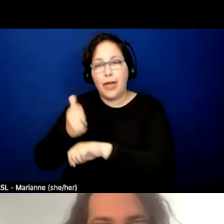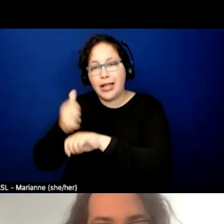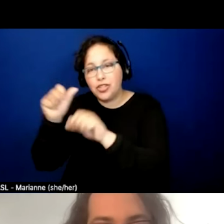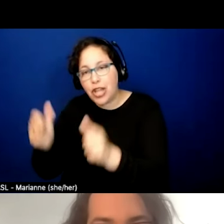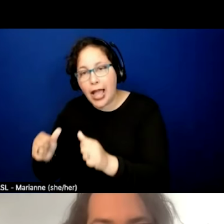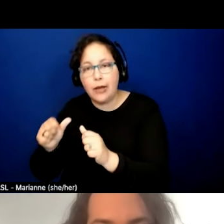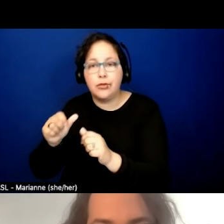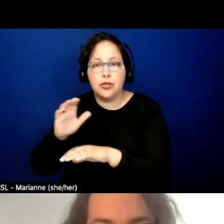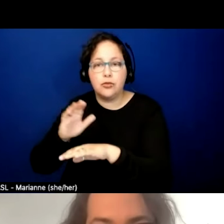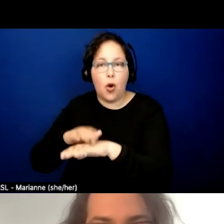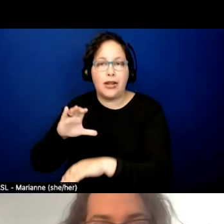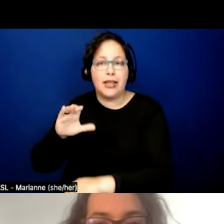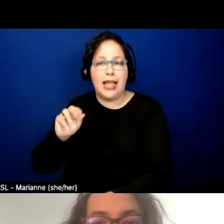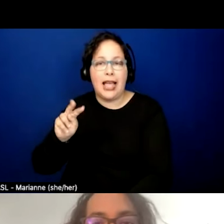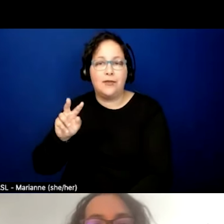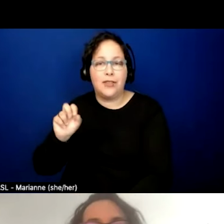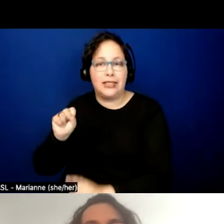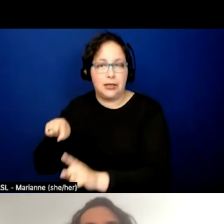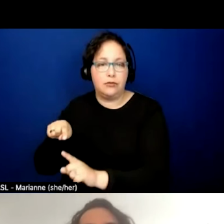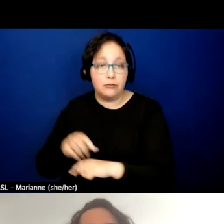displayed on the canvas.